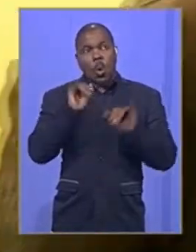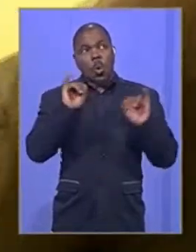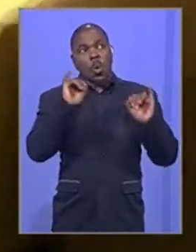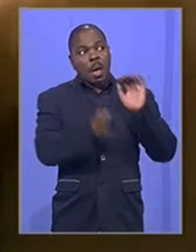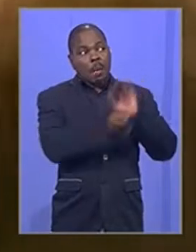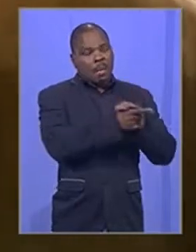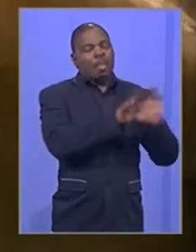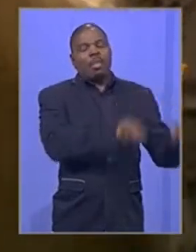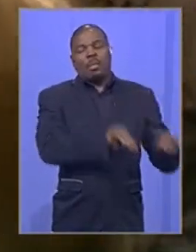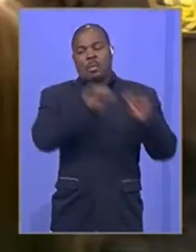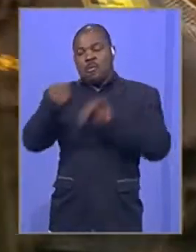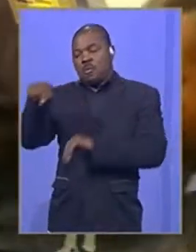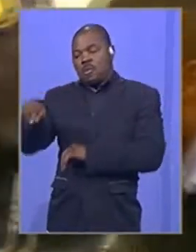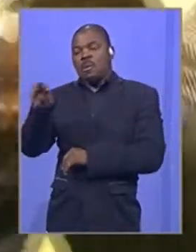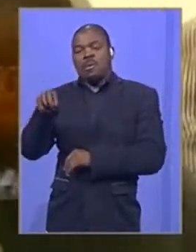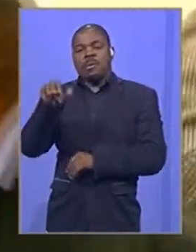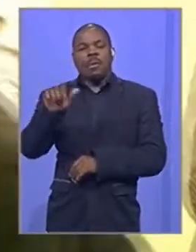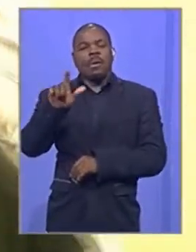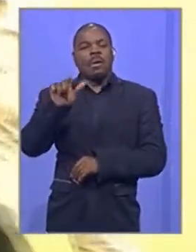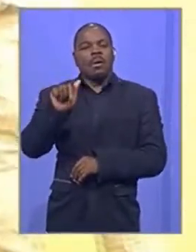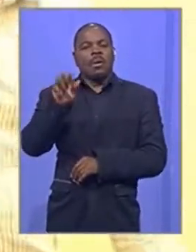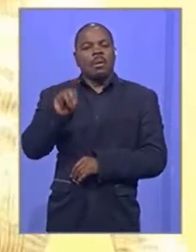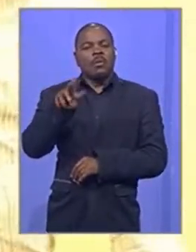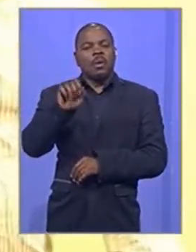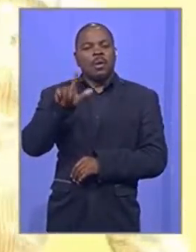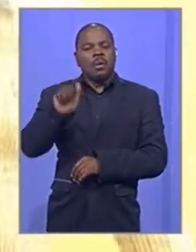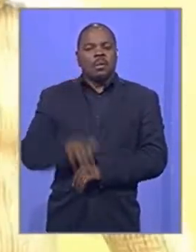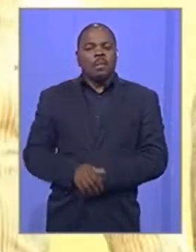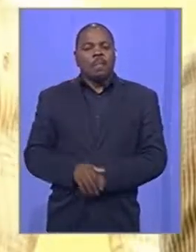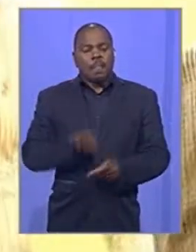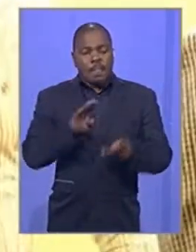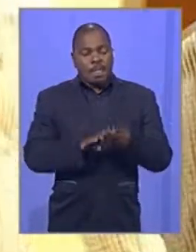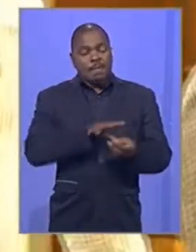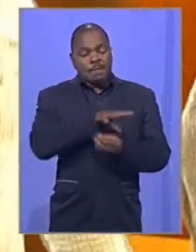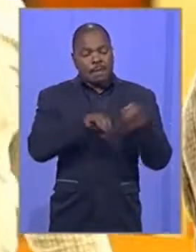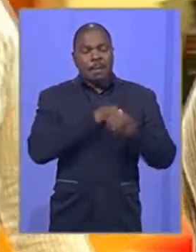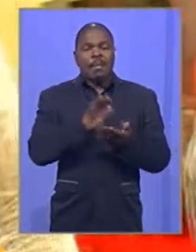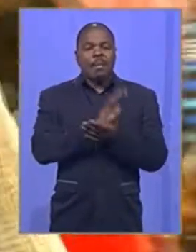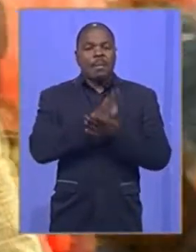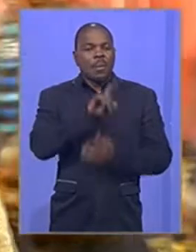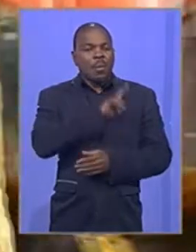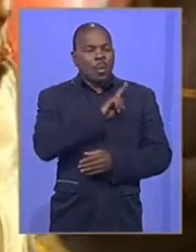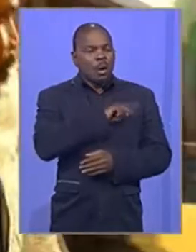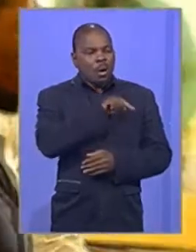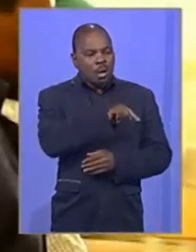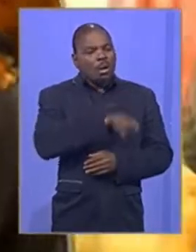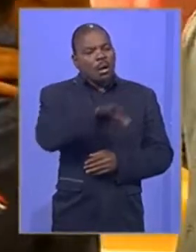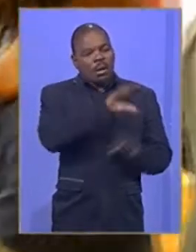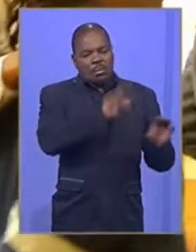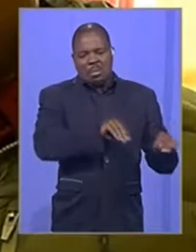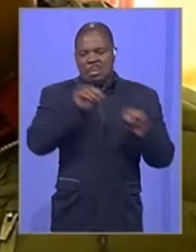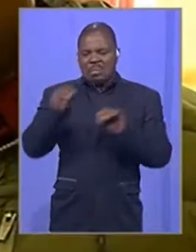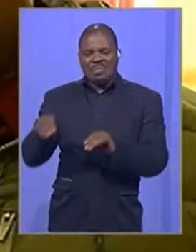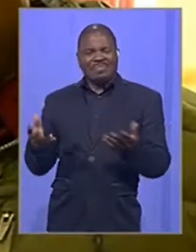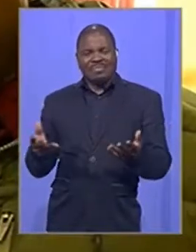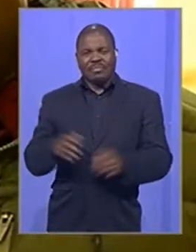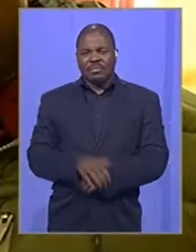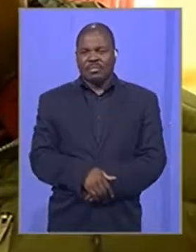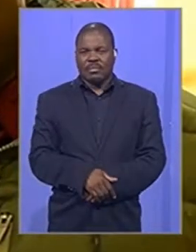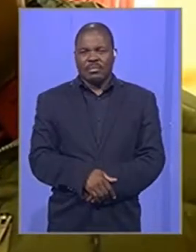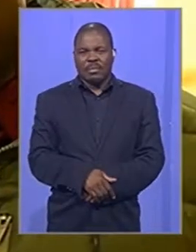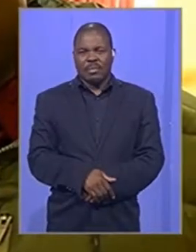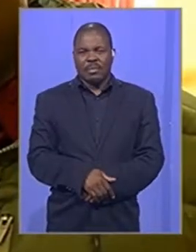o ile wa išwa Malamolele le go le bjalo ba lapa ba thabišwe ke gore molato wo o išitšwe lefelong le lengwe. To our